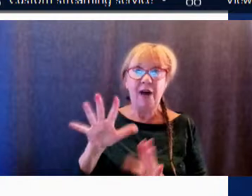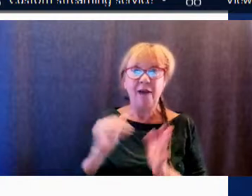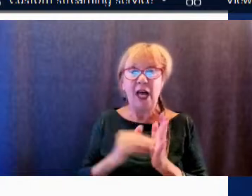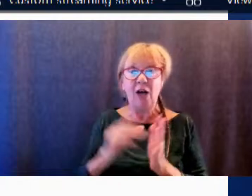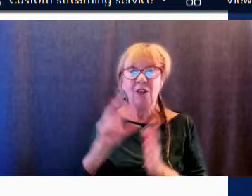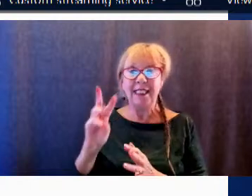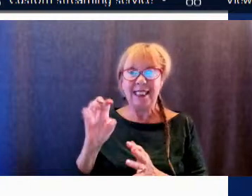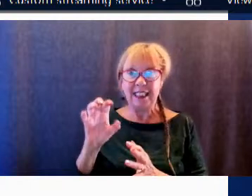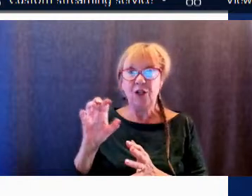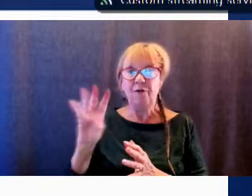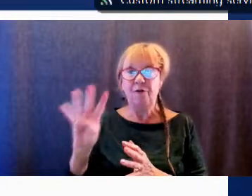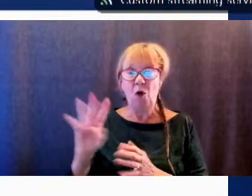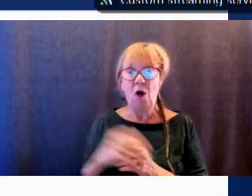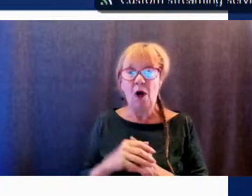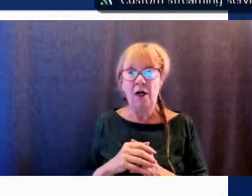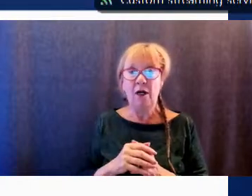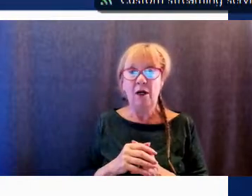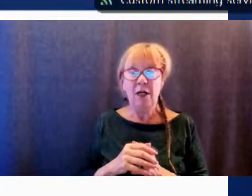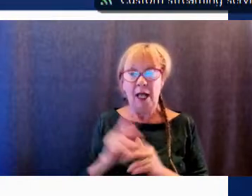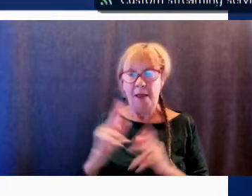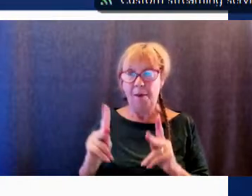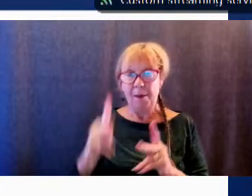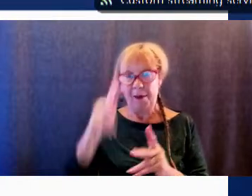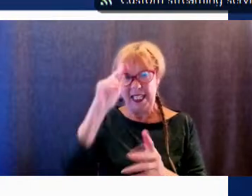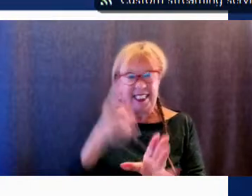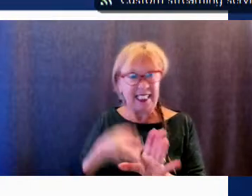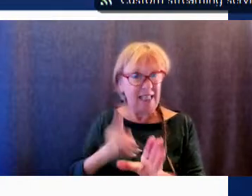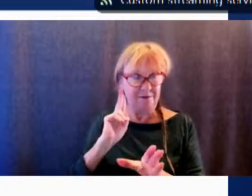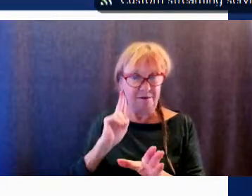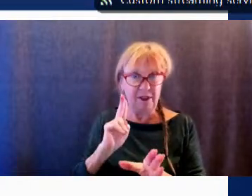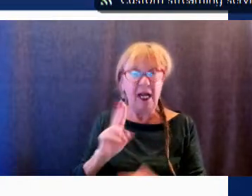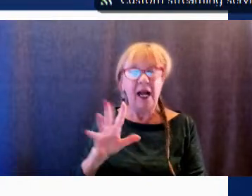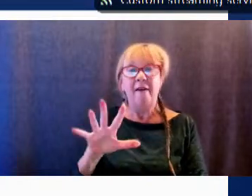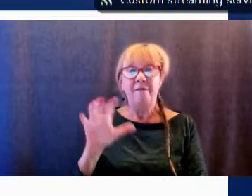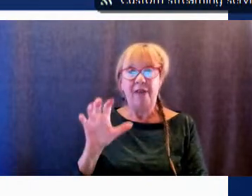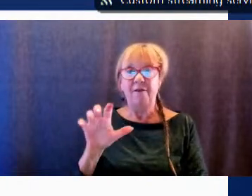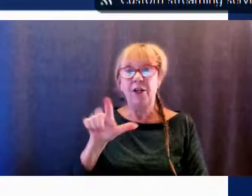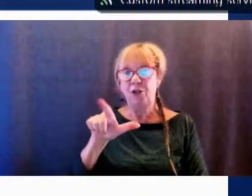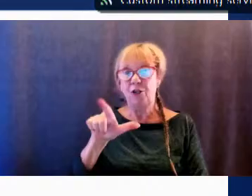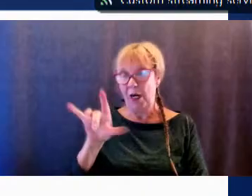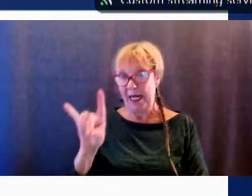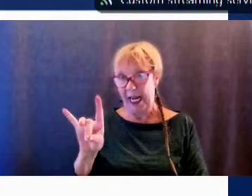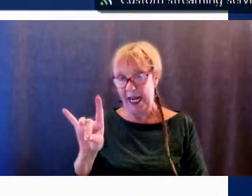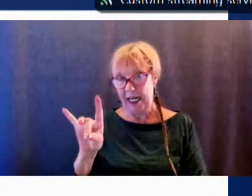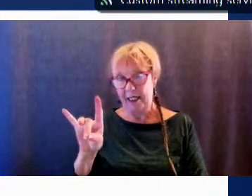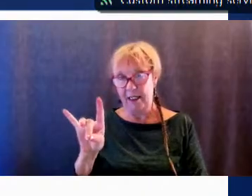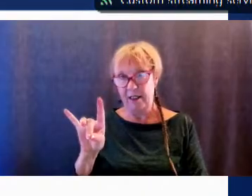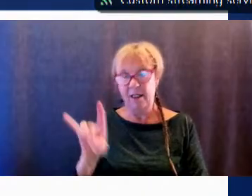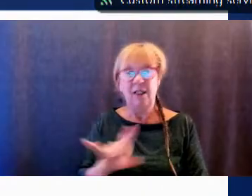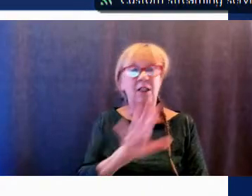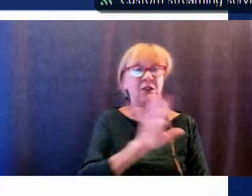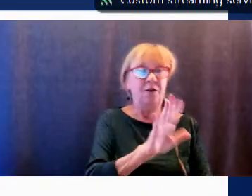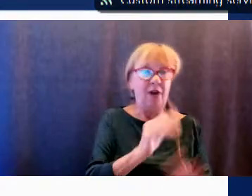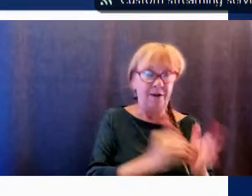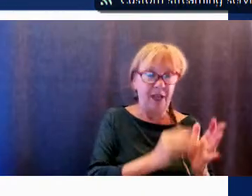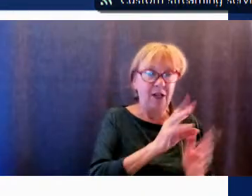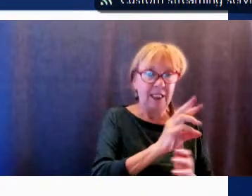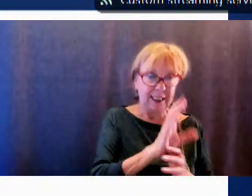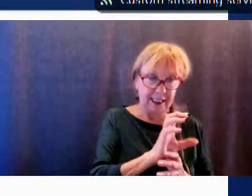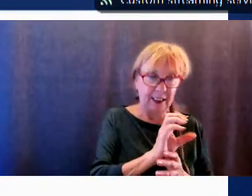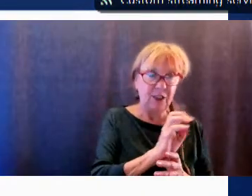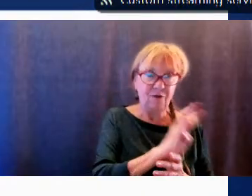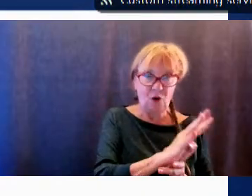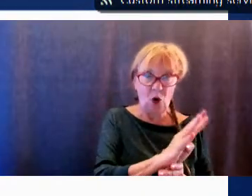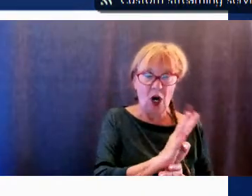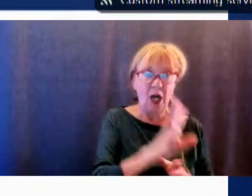5,604, and then those that have opted out is 528. So again, 5,604 opt